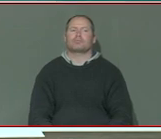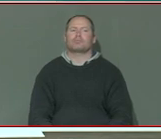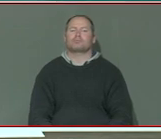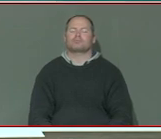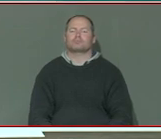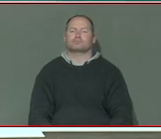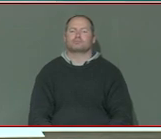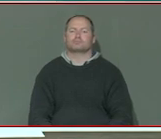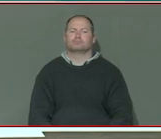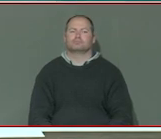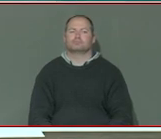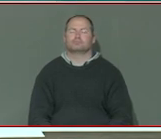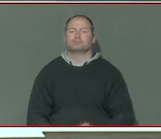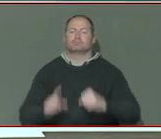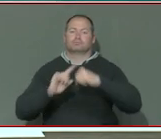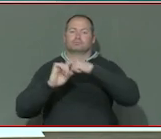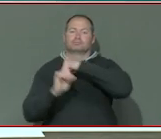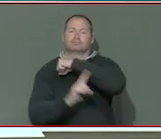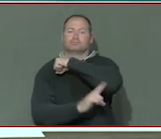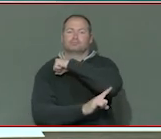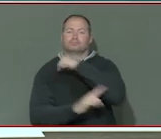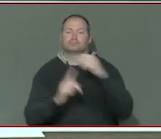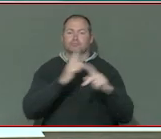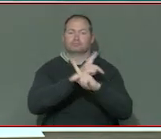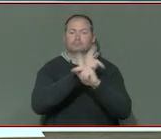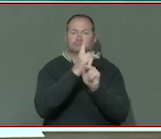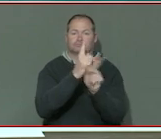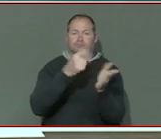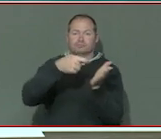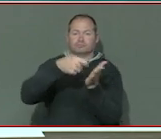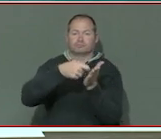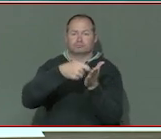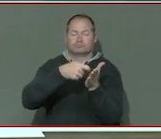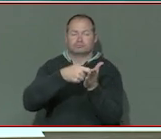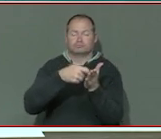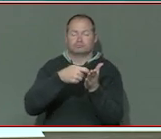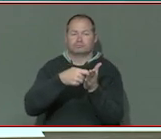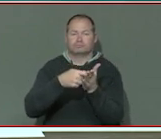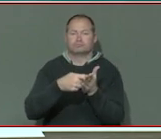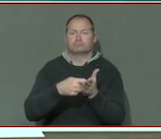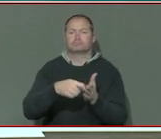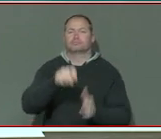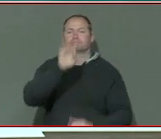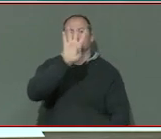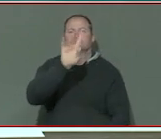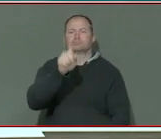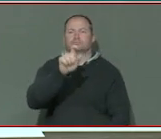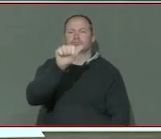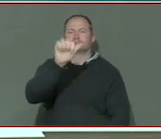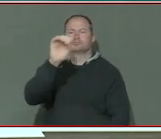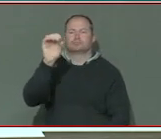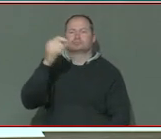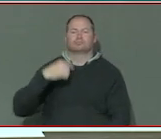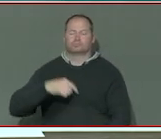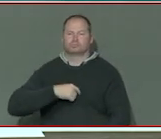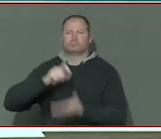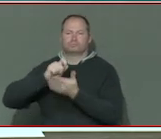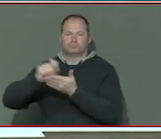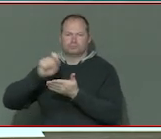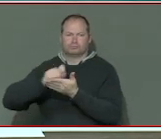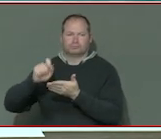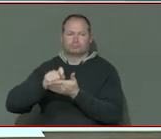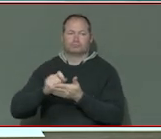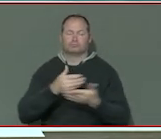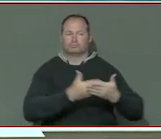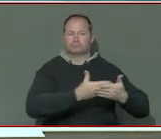And then the last one, goods purchased from them for 4,600 were recorded by us. The statement from them